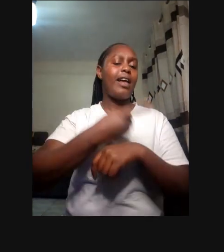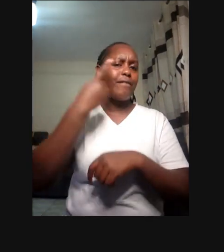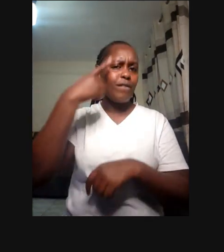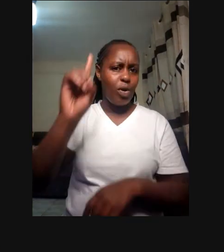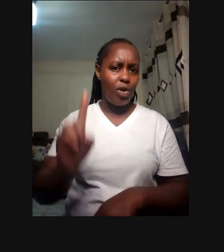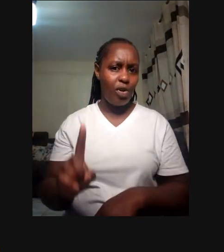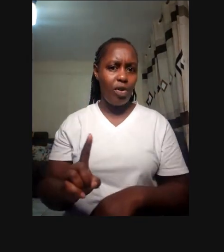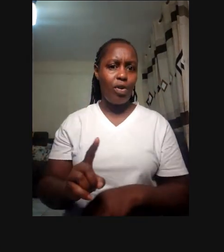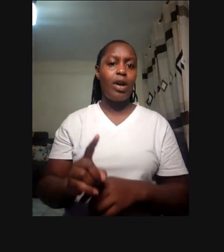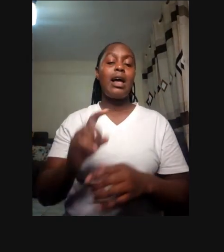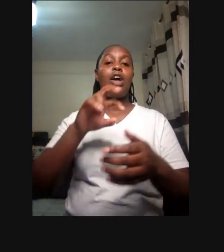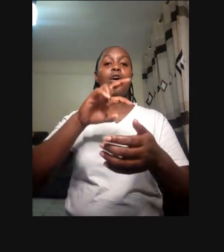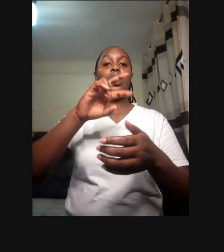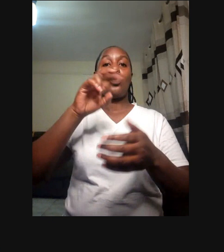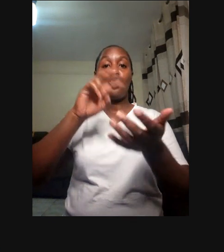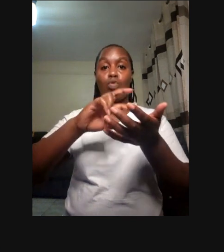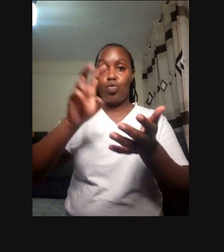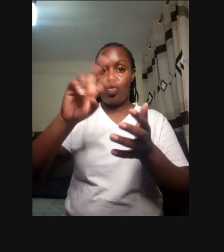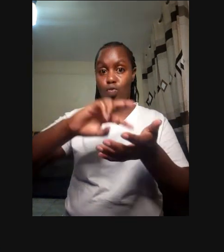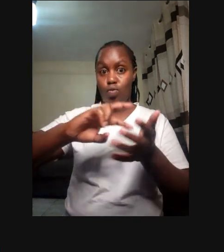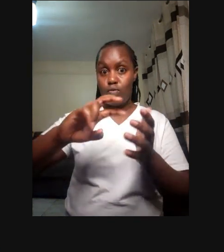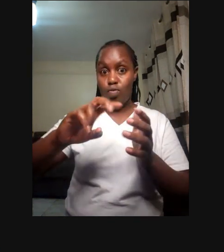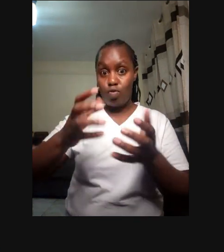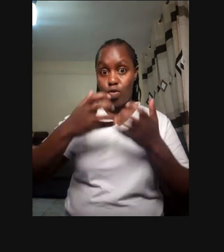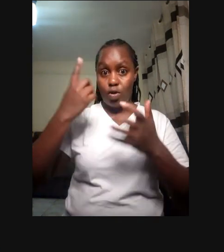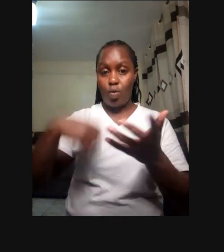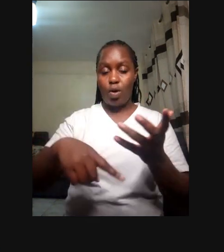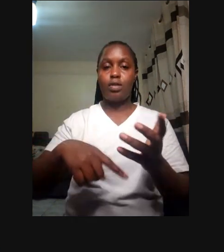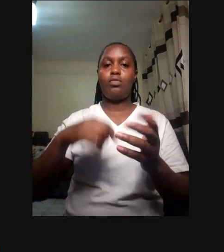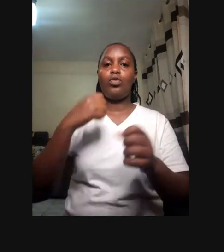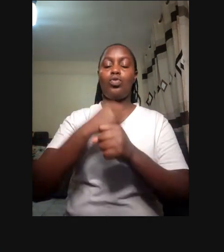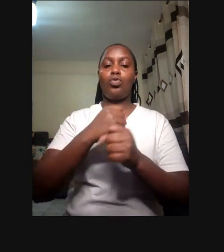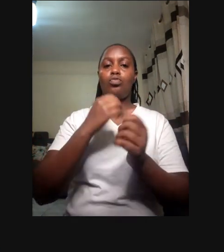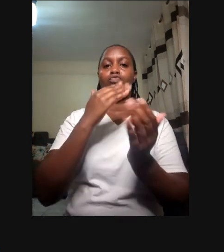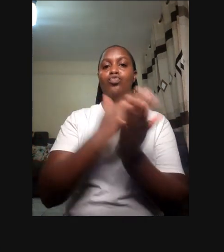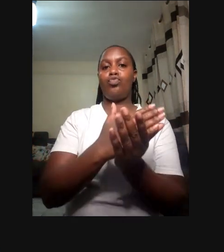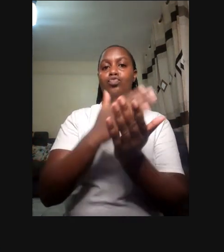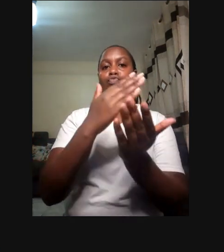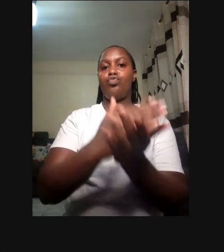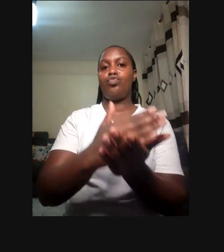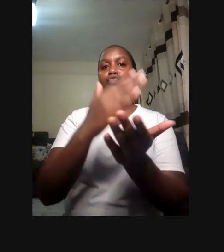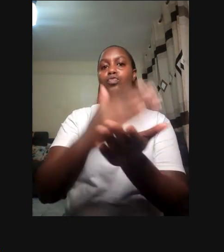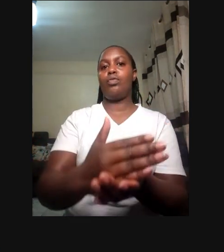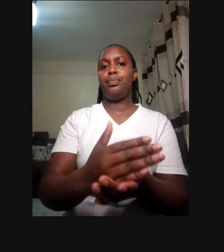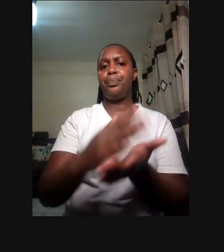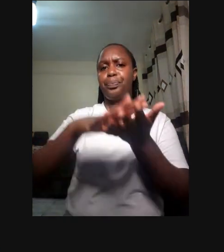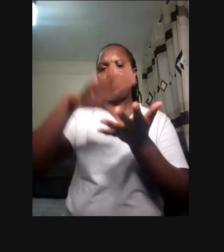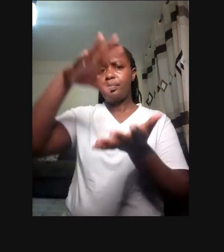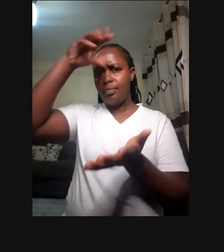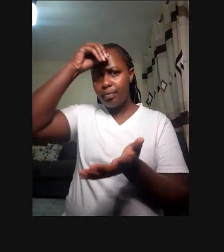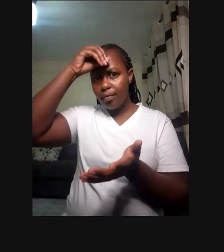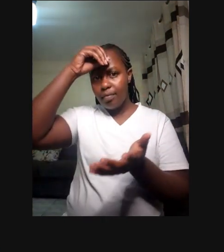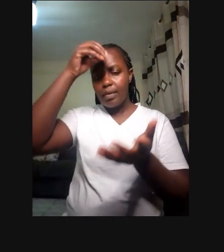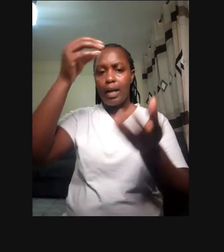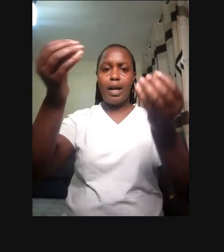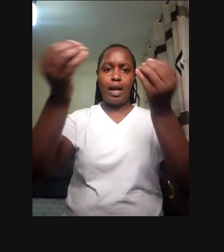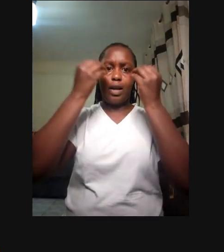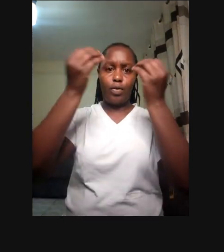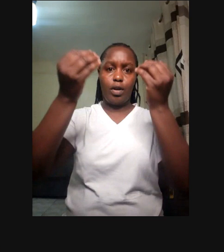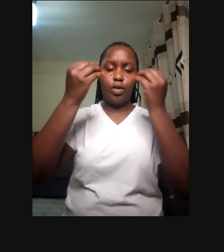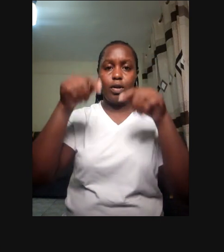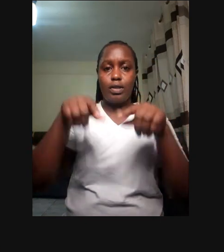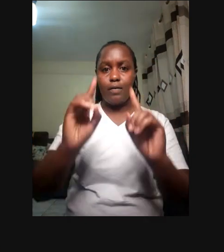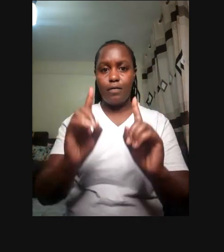So give yourself time. Growth is gradual. Learn and learn, educate yourself. If you have to take